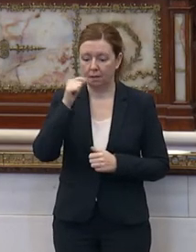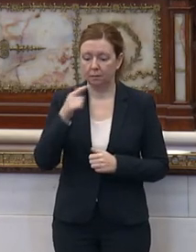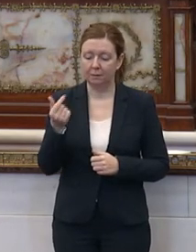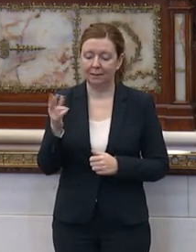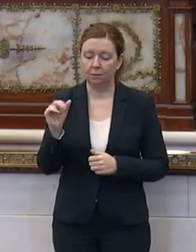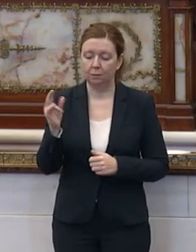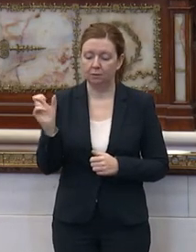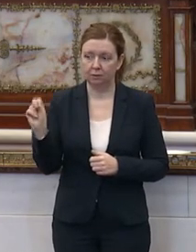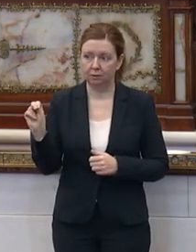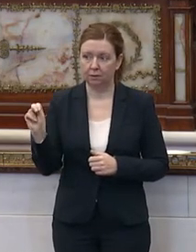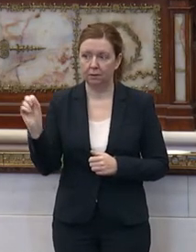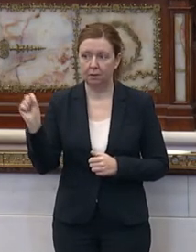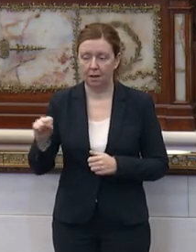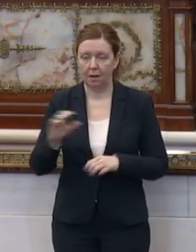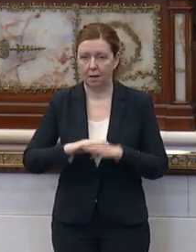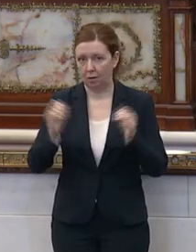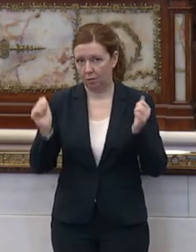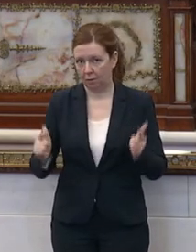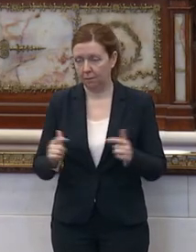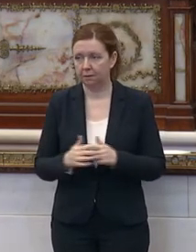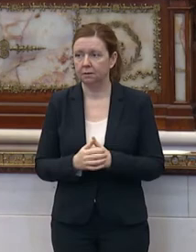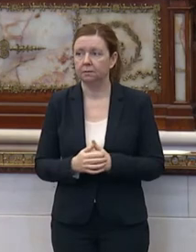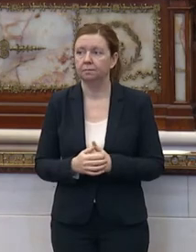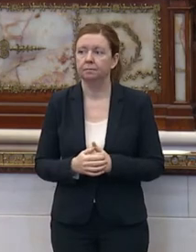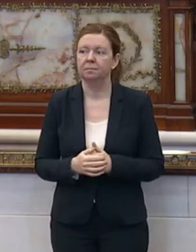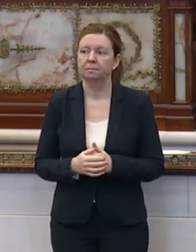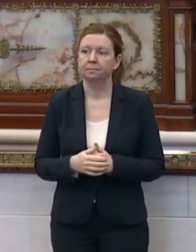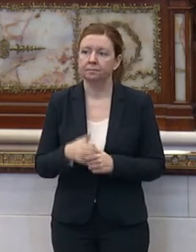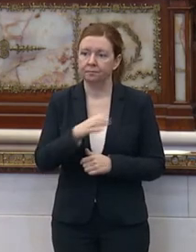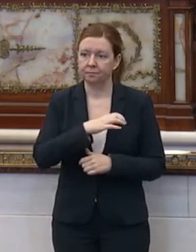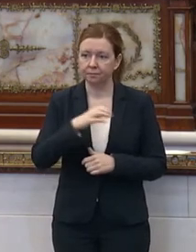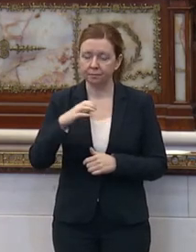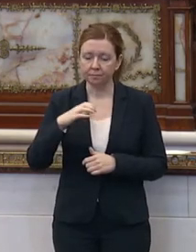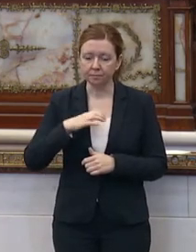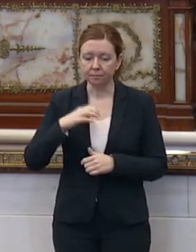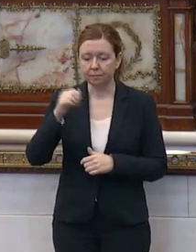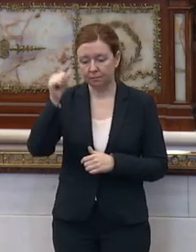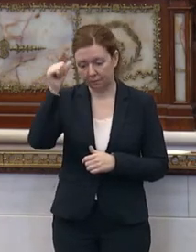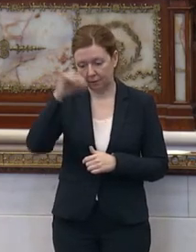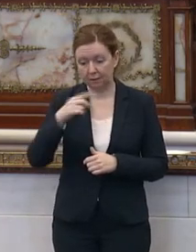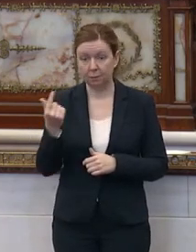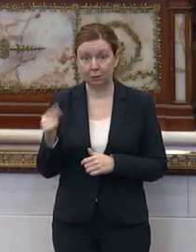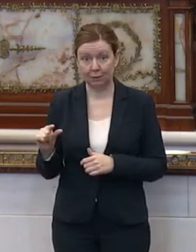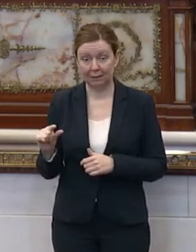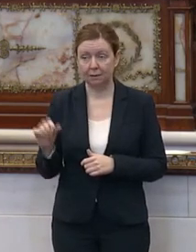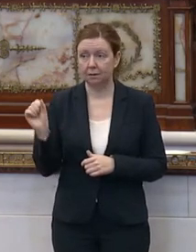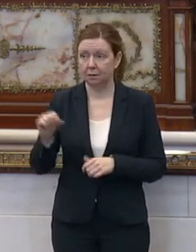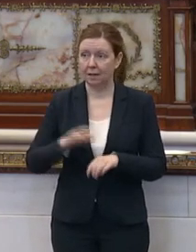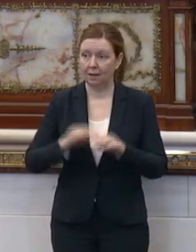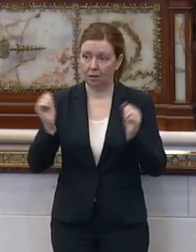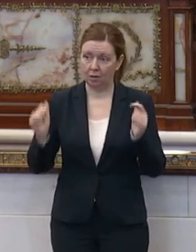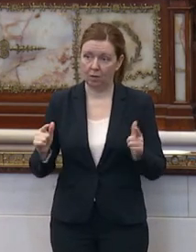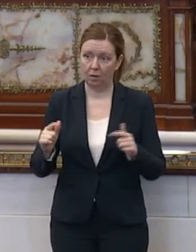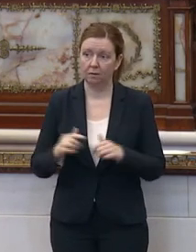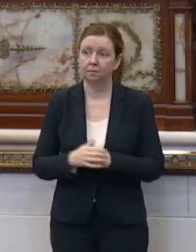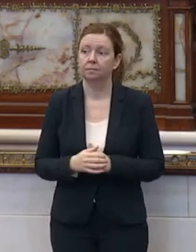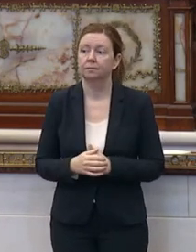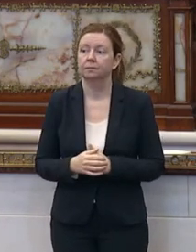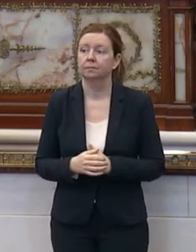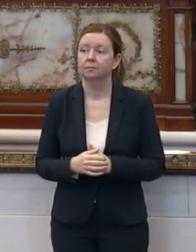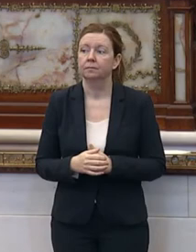Councilwoman Gilmore Richardson. Aye on all bills. Councilman Green. Aye on all